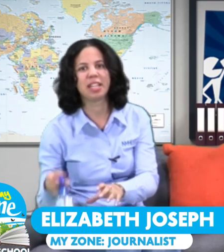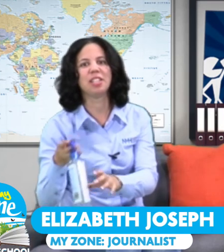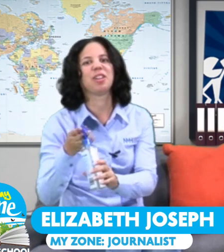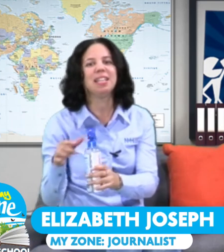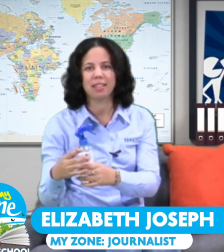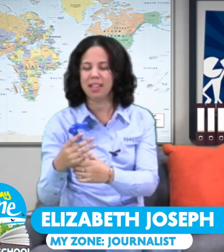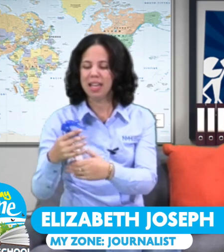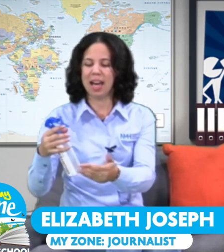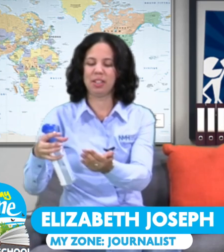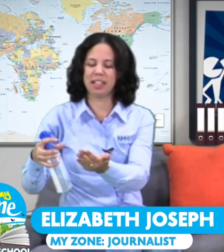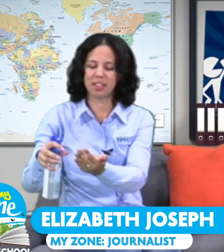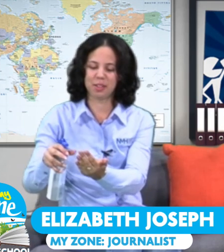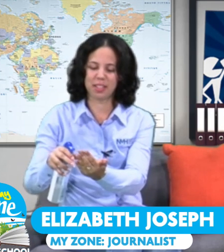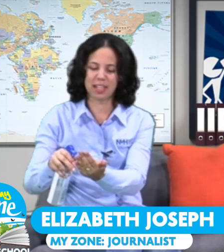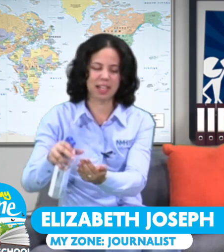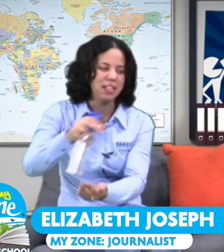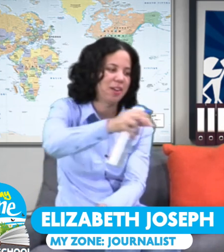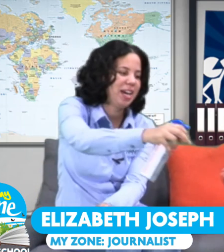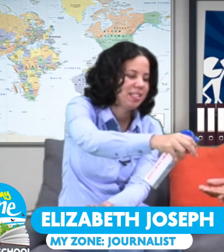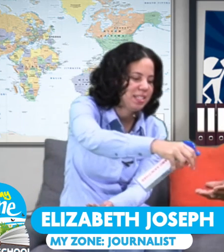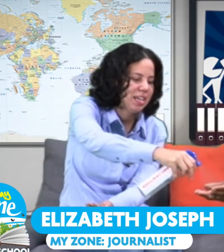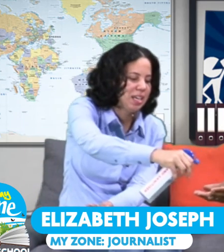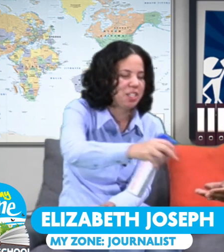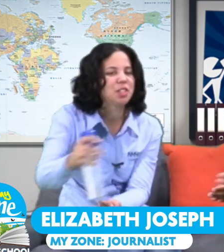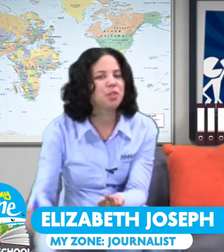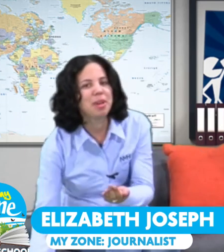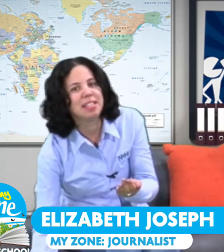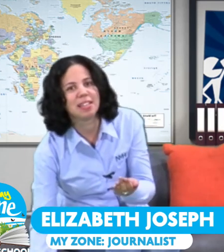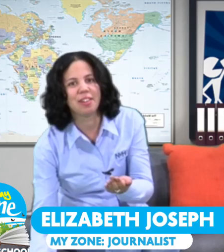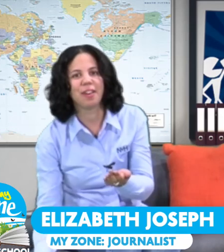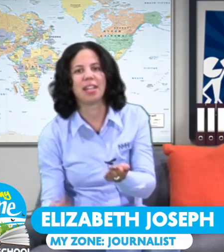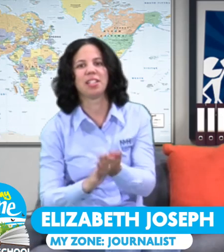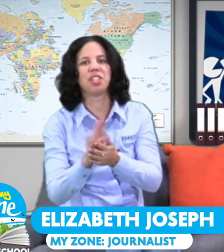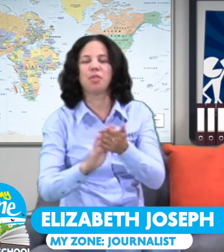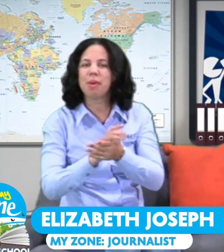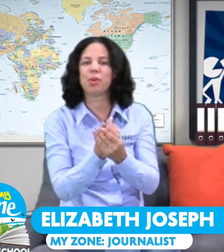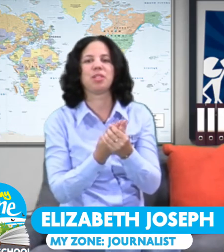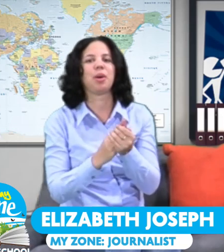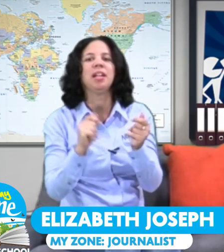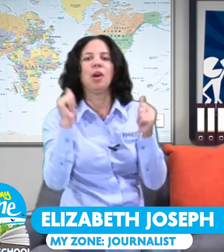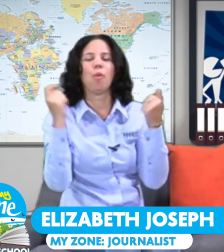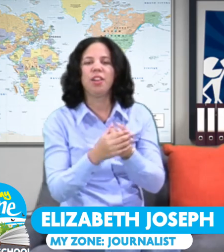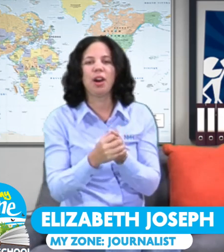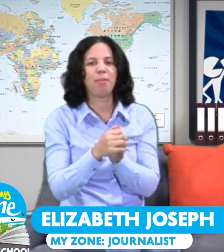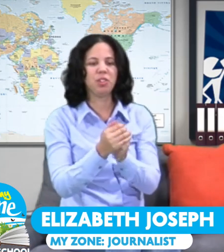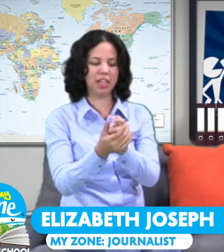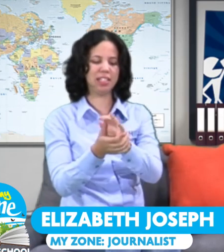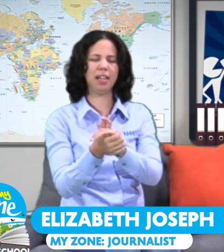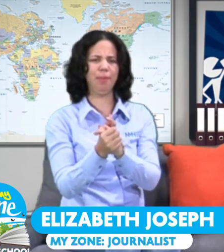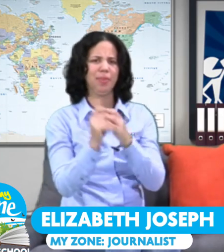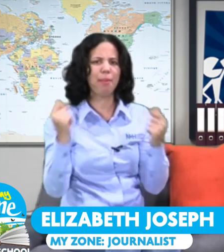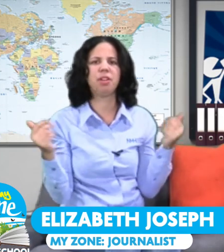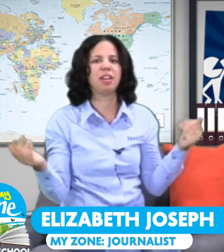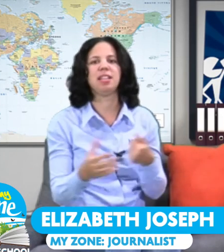before we get into anything, I would like us just to sanitize our hands, just to remain safe. And just remember as well, while you are about to